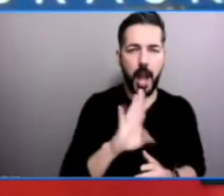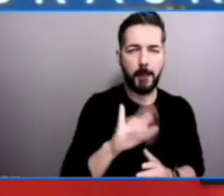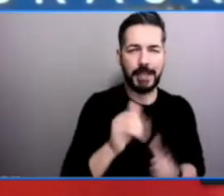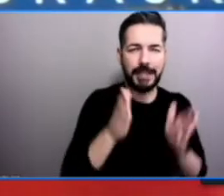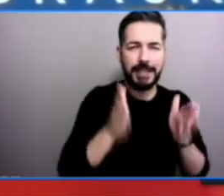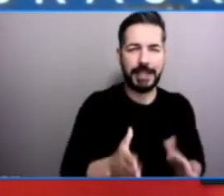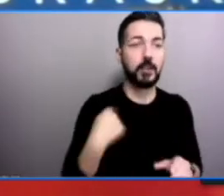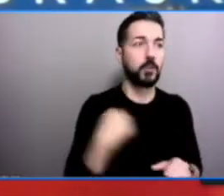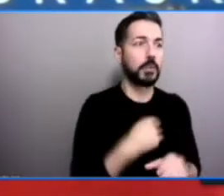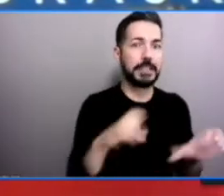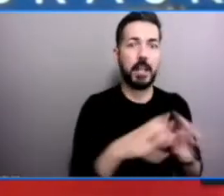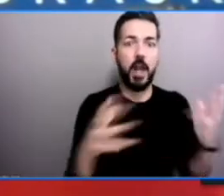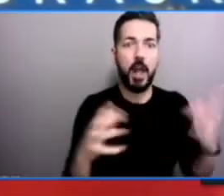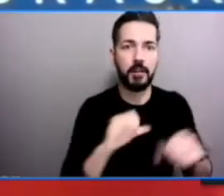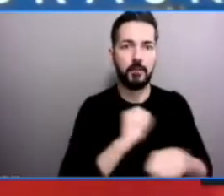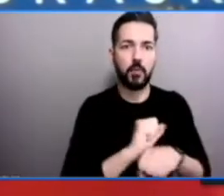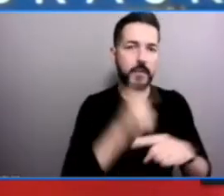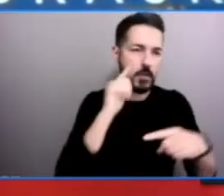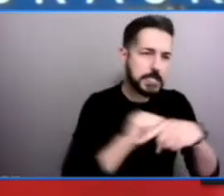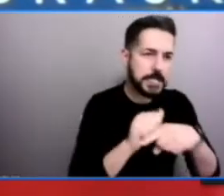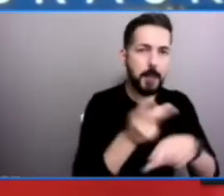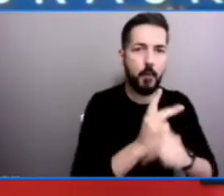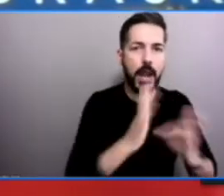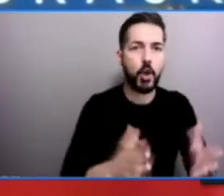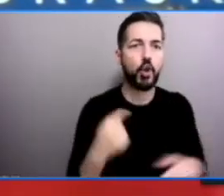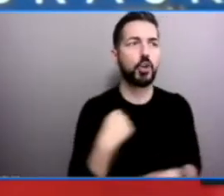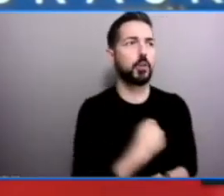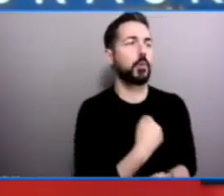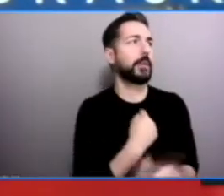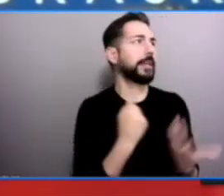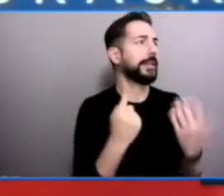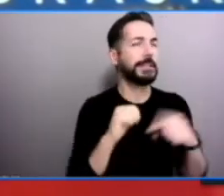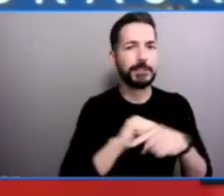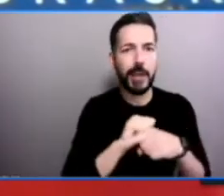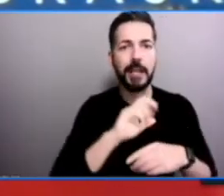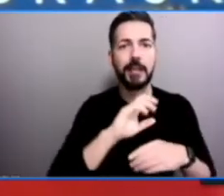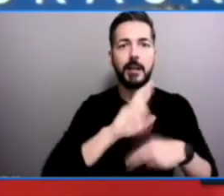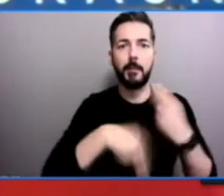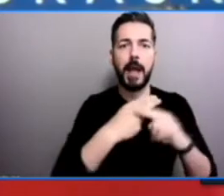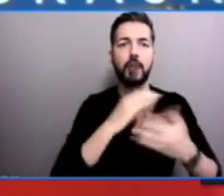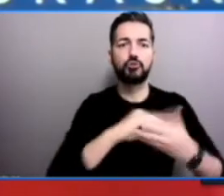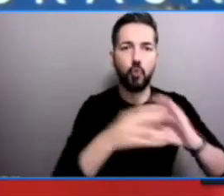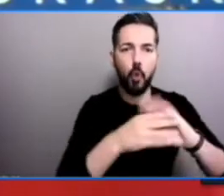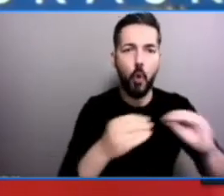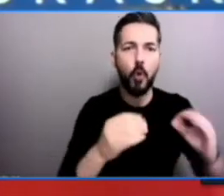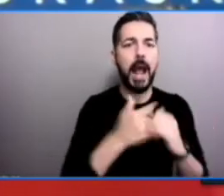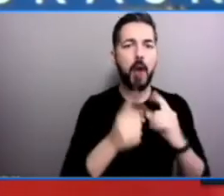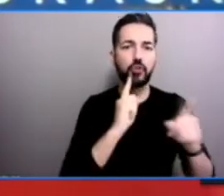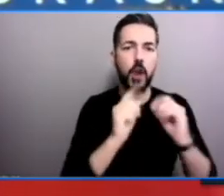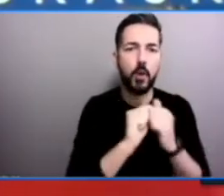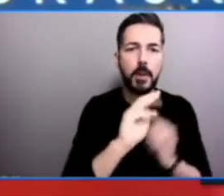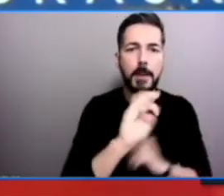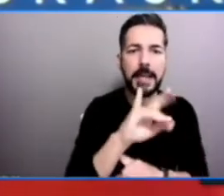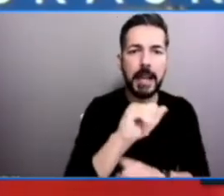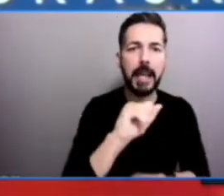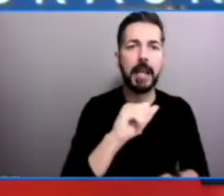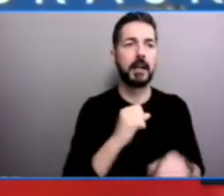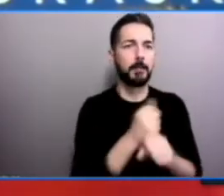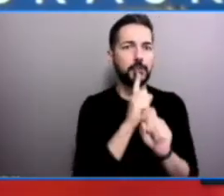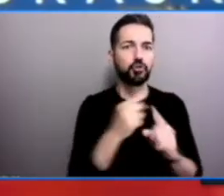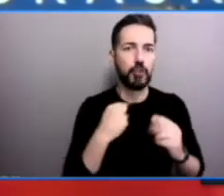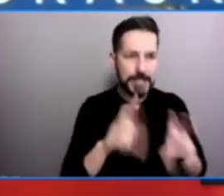Yeah, so the payday lending initiative to cap rates on these loans at 36% actually passed with the support of